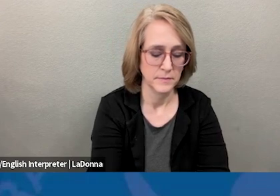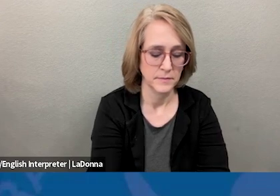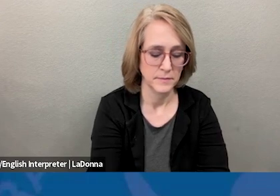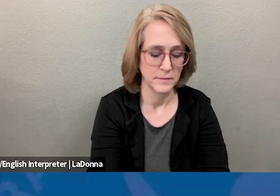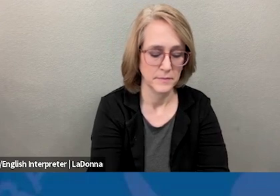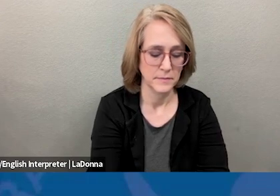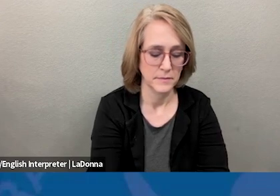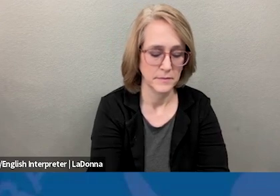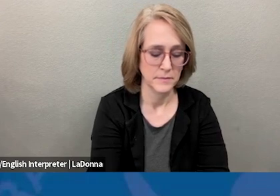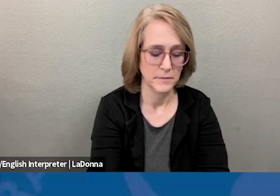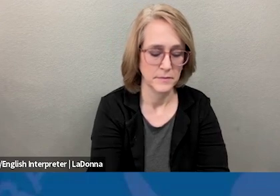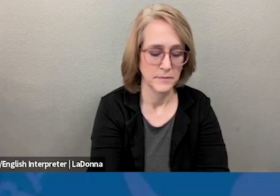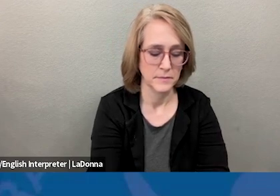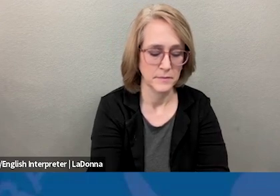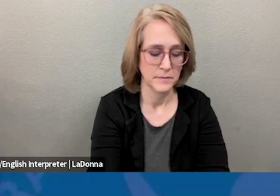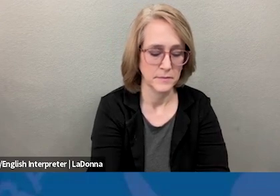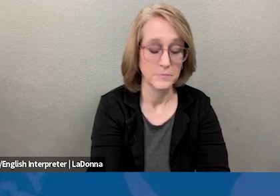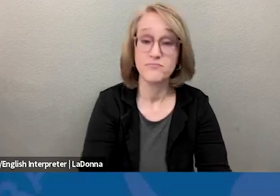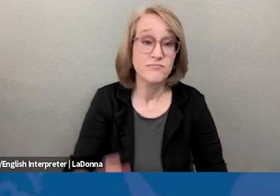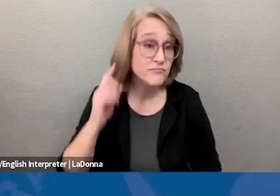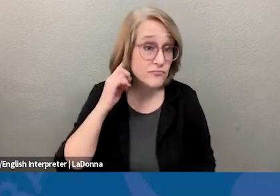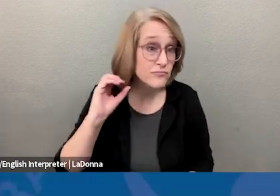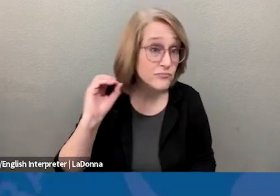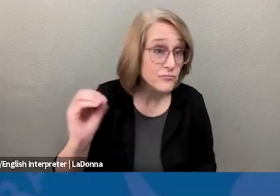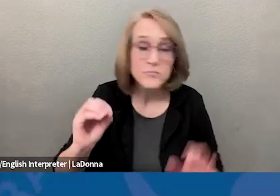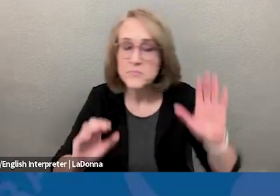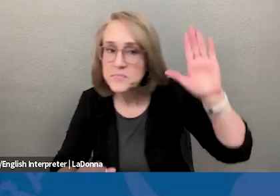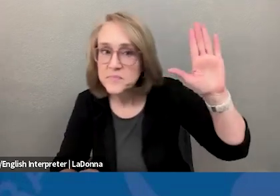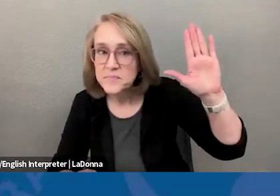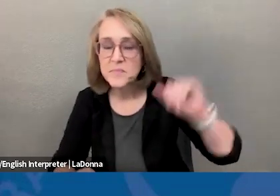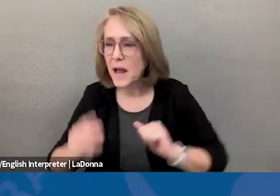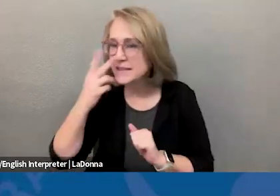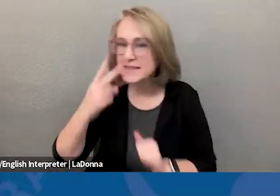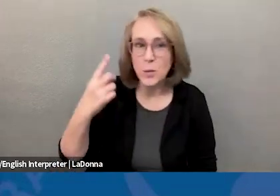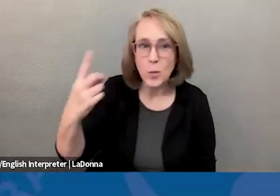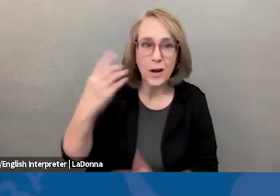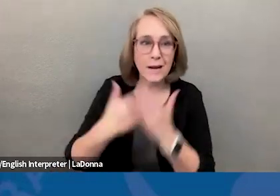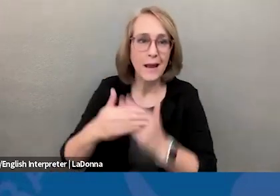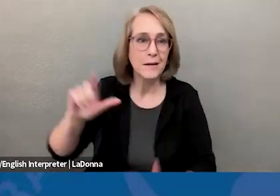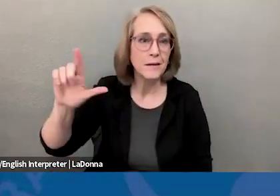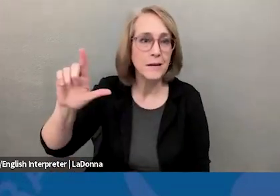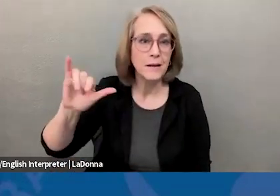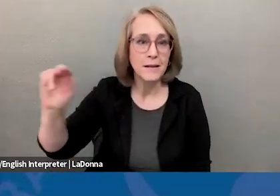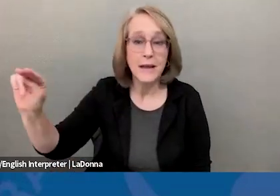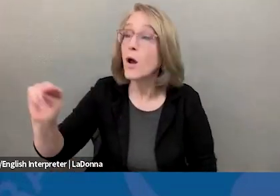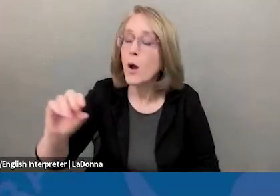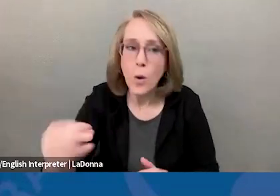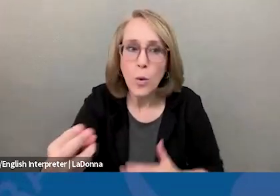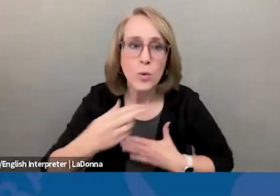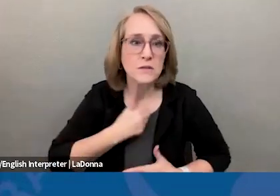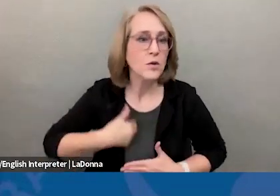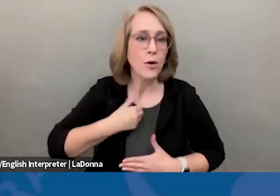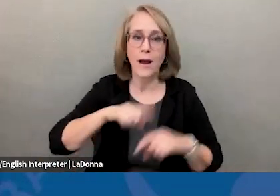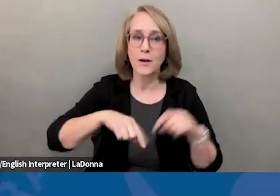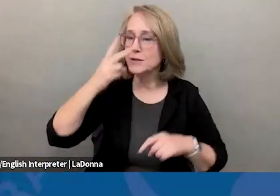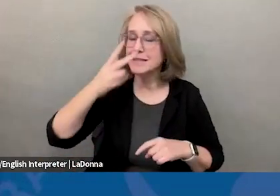hearing none, just before I turn the meeting back over to. Lynn has her hand up. Oh, I'm sorry. I can't see all the hands. Please